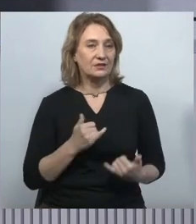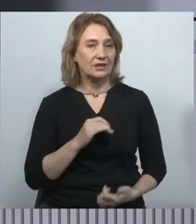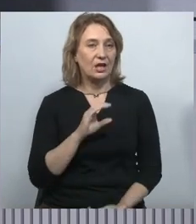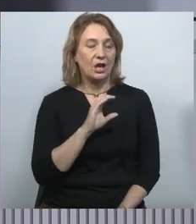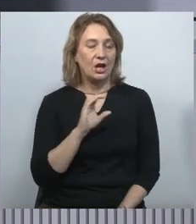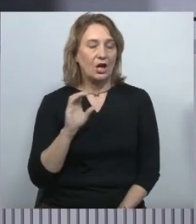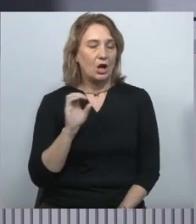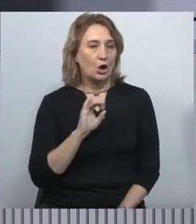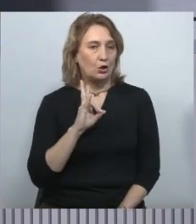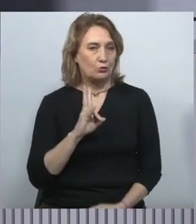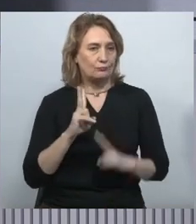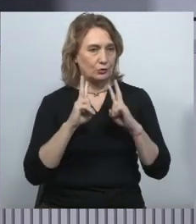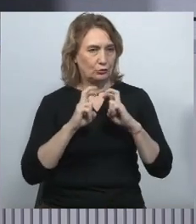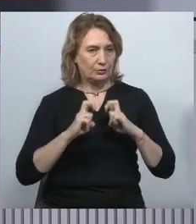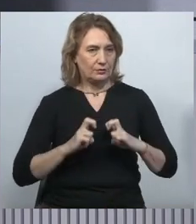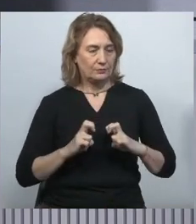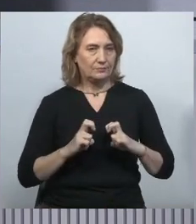Jon Roozenbeek,